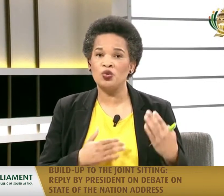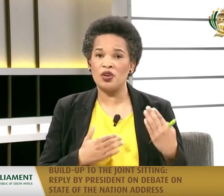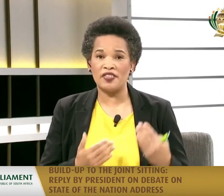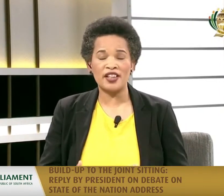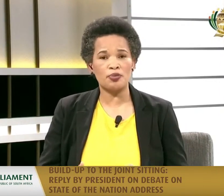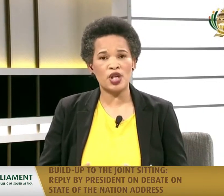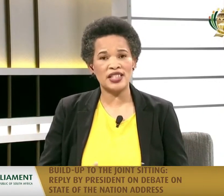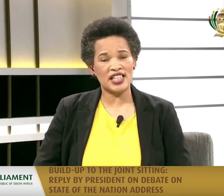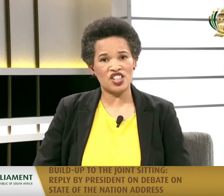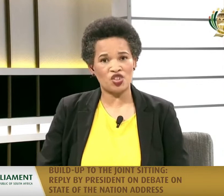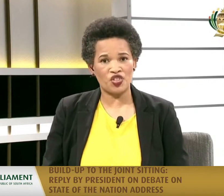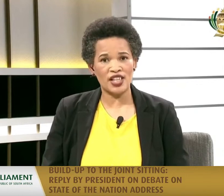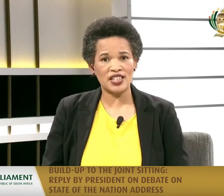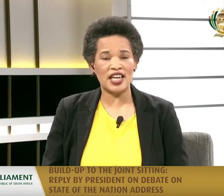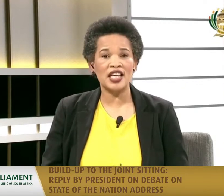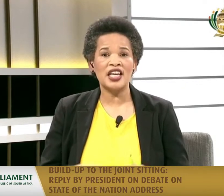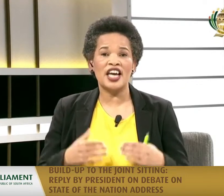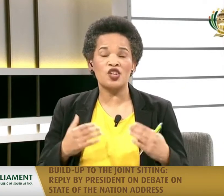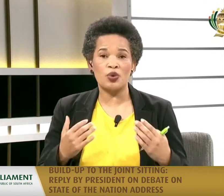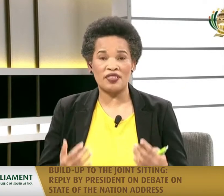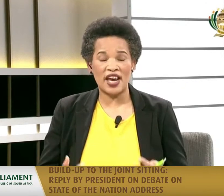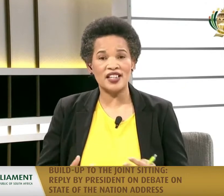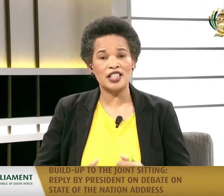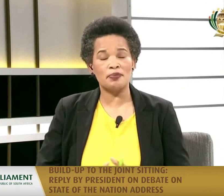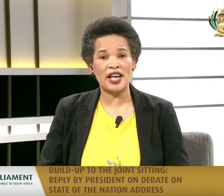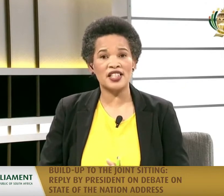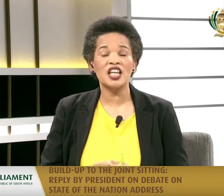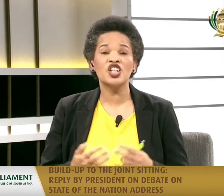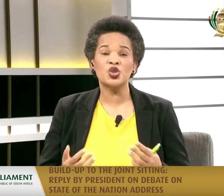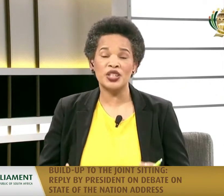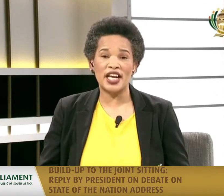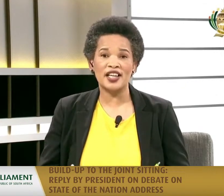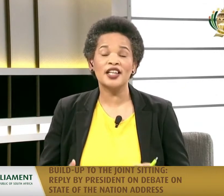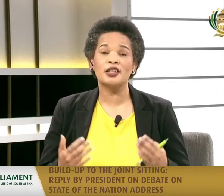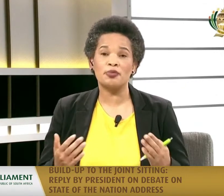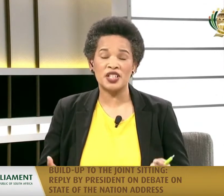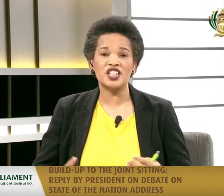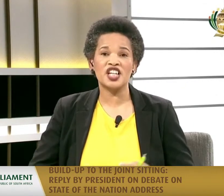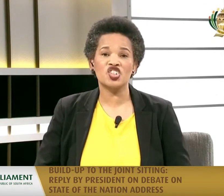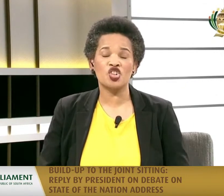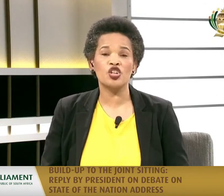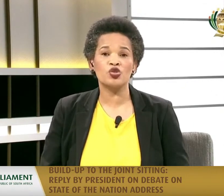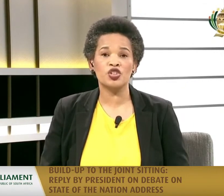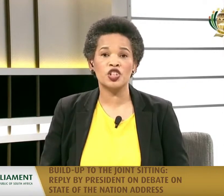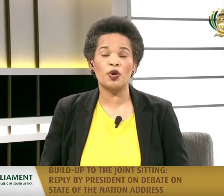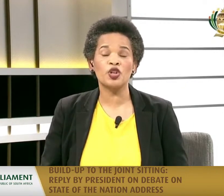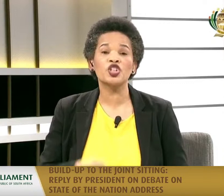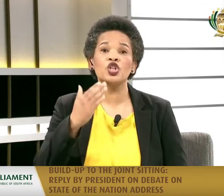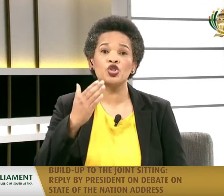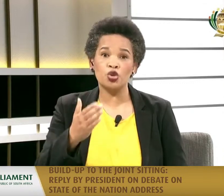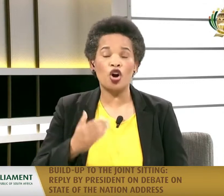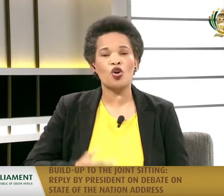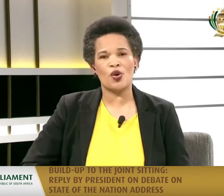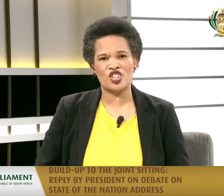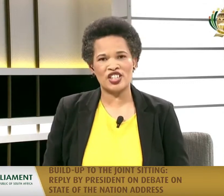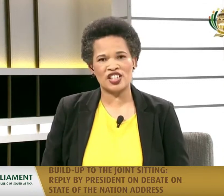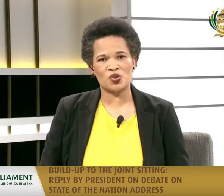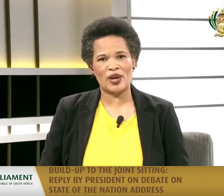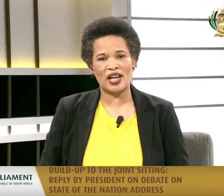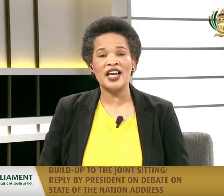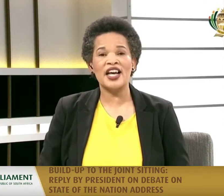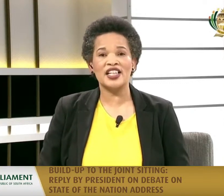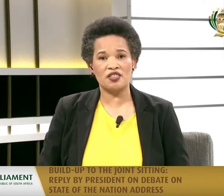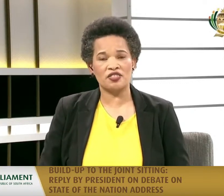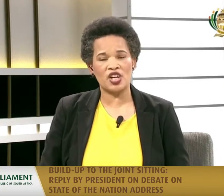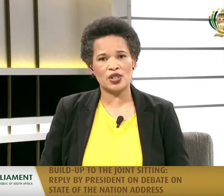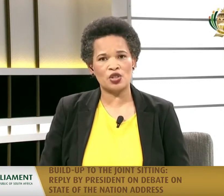today, we have had the president on Thursday, and we have had the debates. Today, the president is going to respond to your questions as